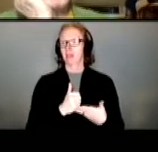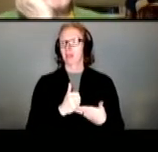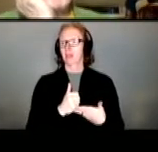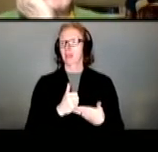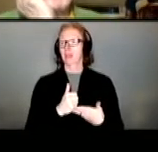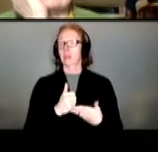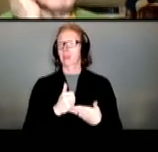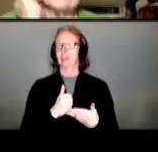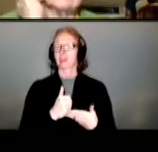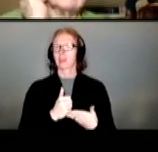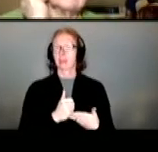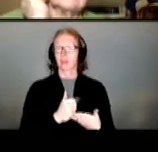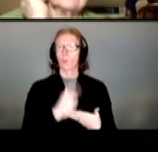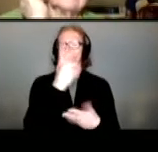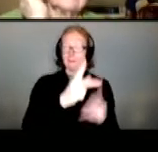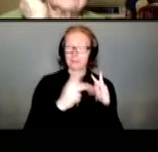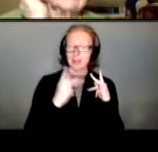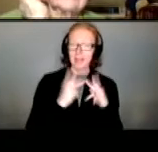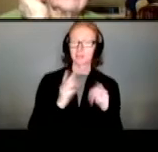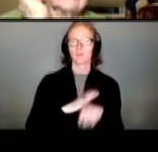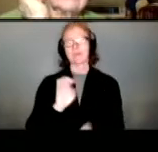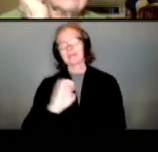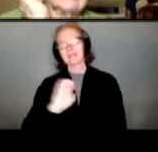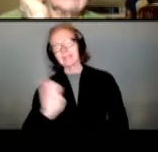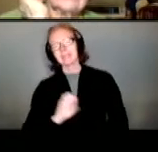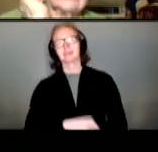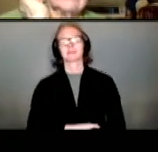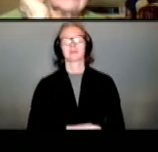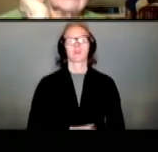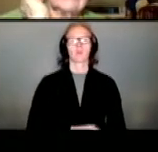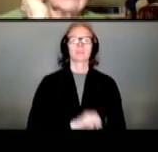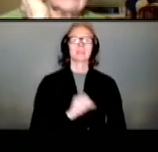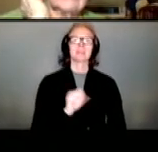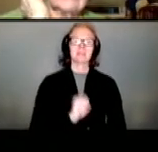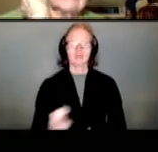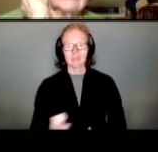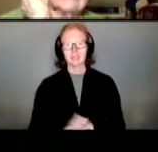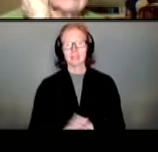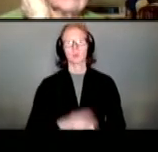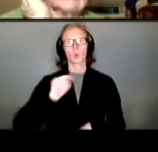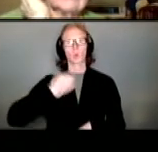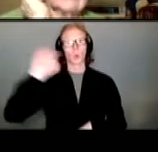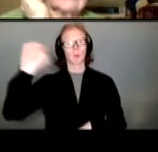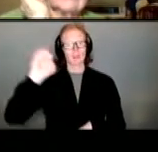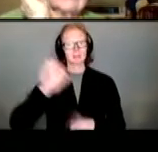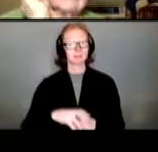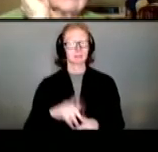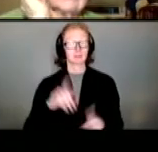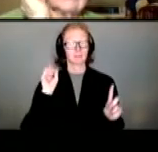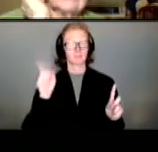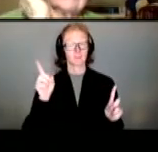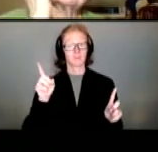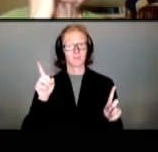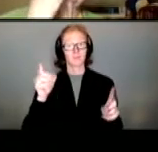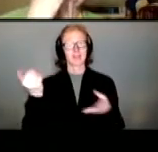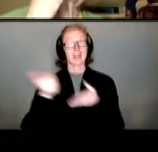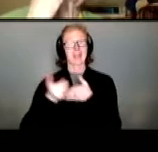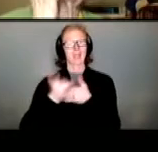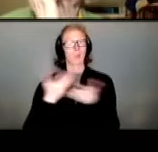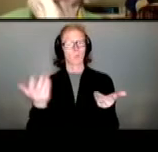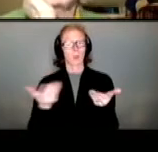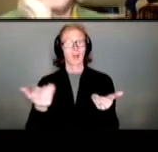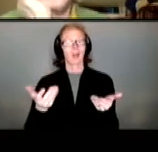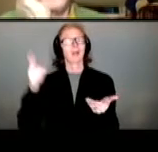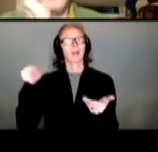in the community on the east side, on the southeast side, maybe in northeast, near the place where our